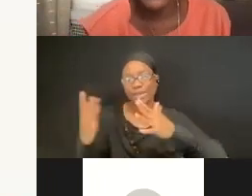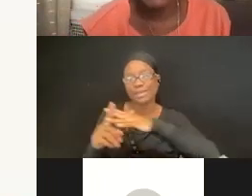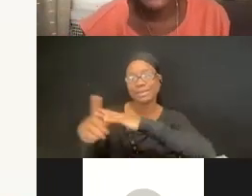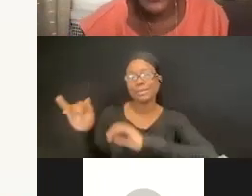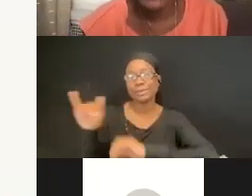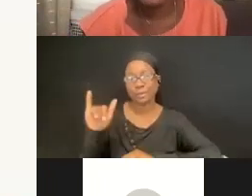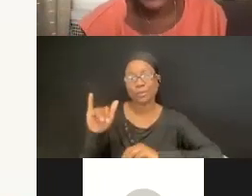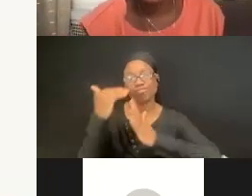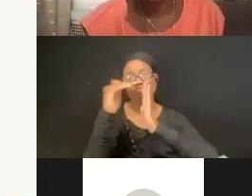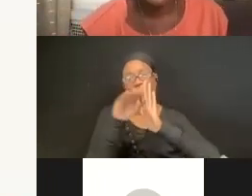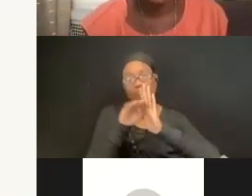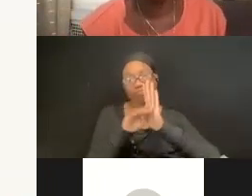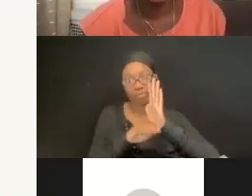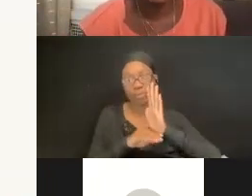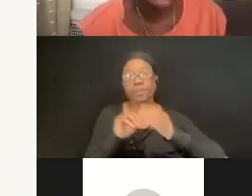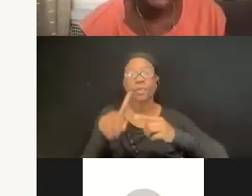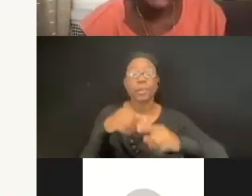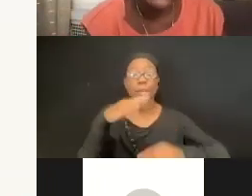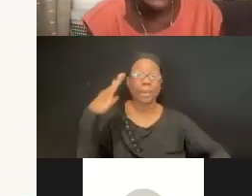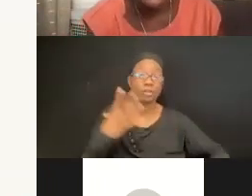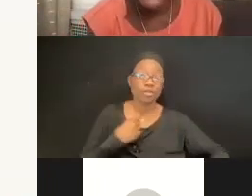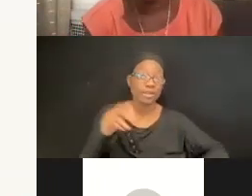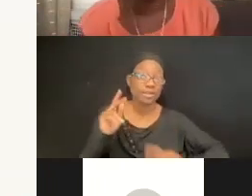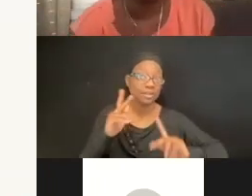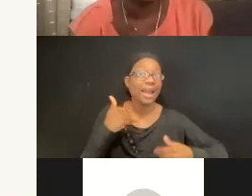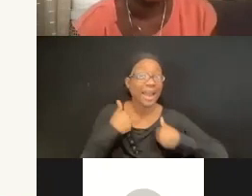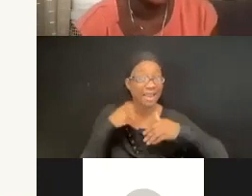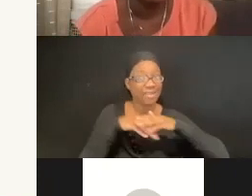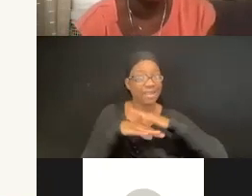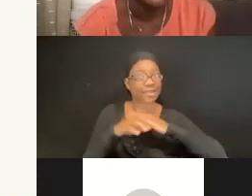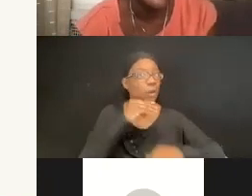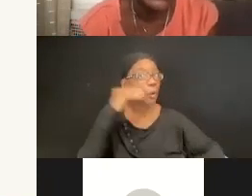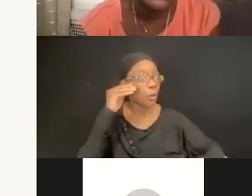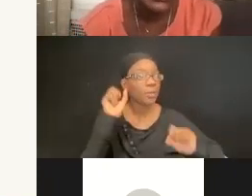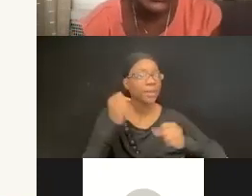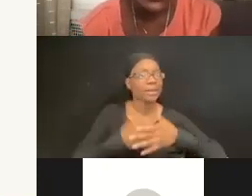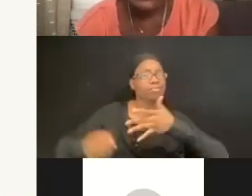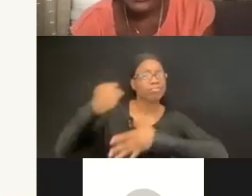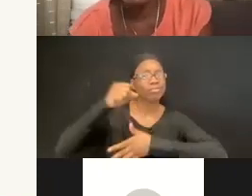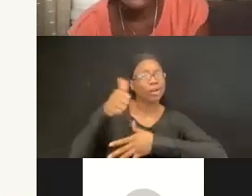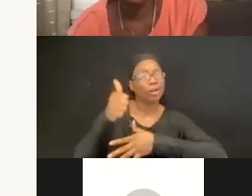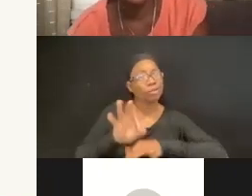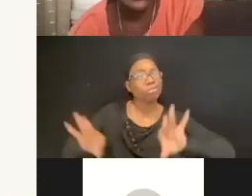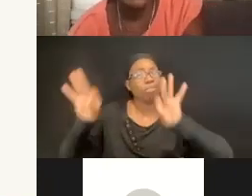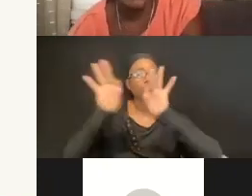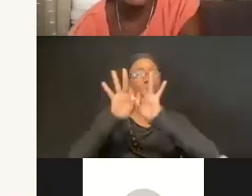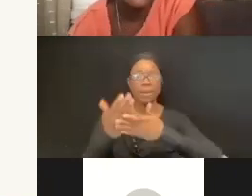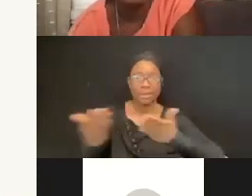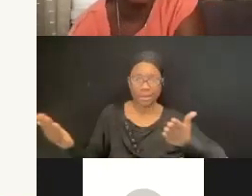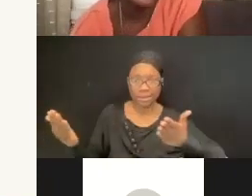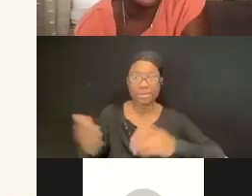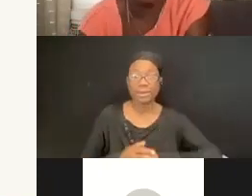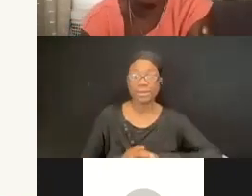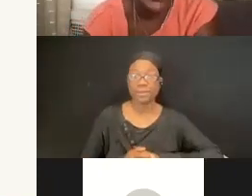Black trans folks have access to housing, they can prioritize other really, really, really important things. I imagine that